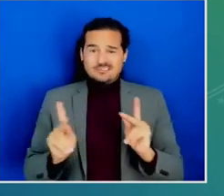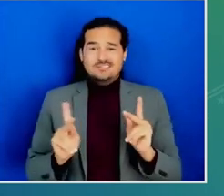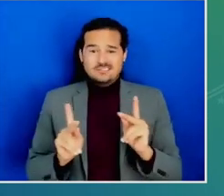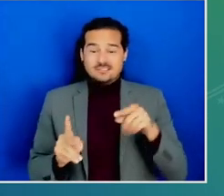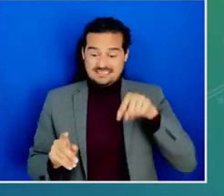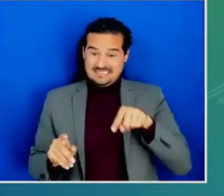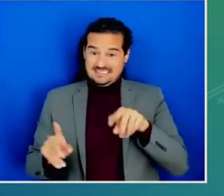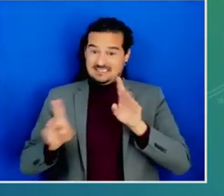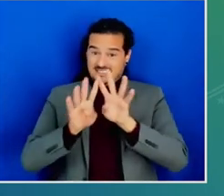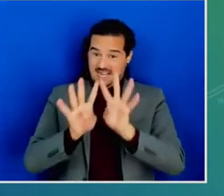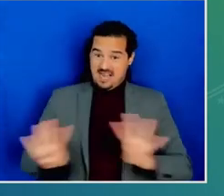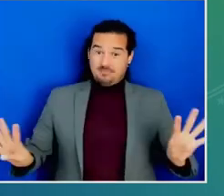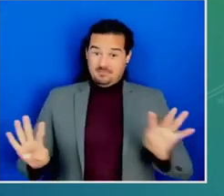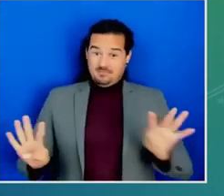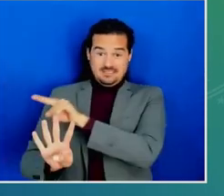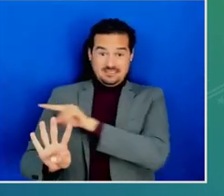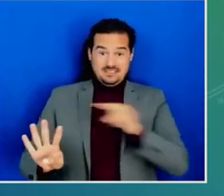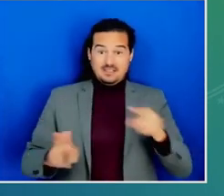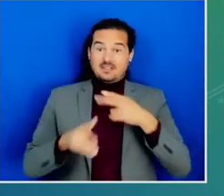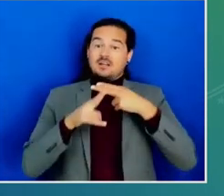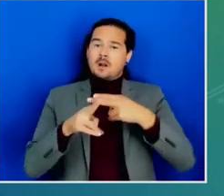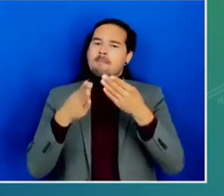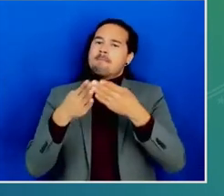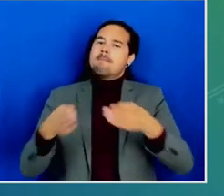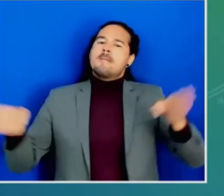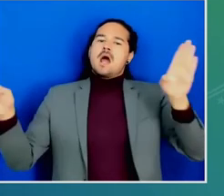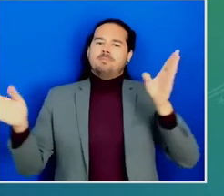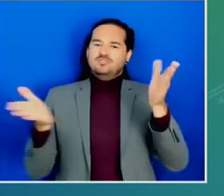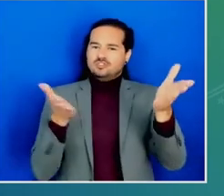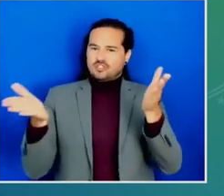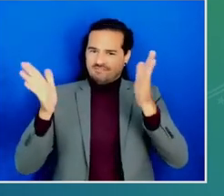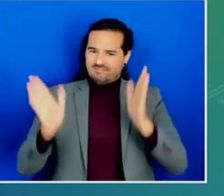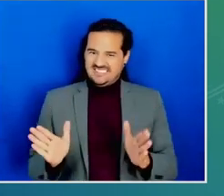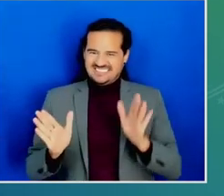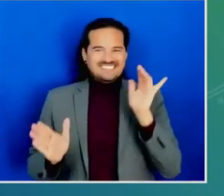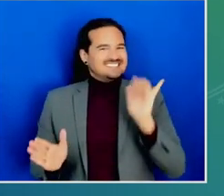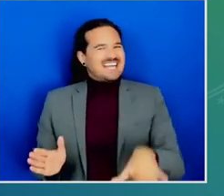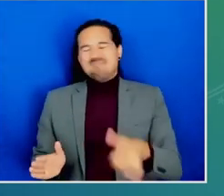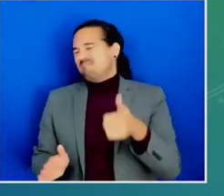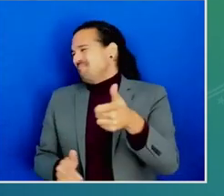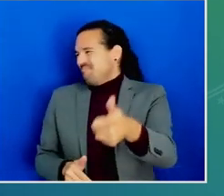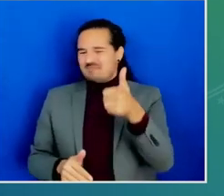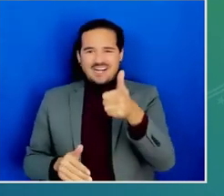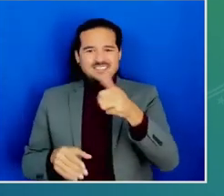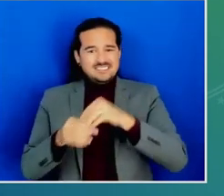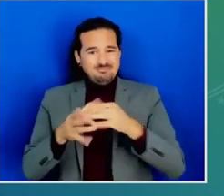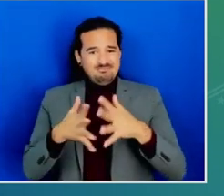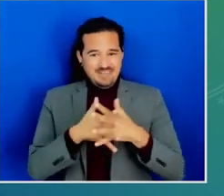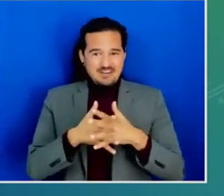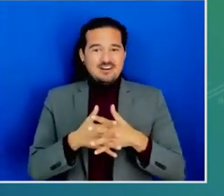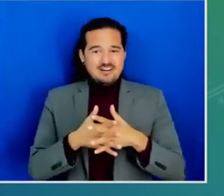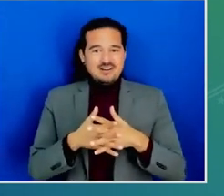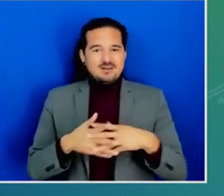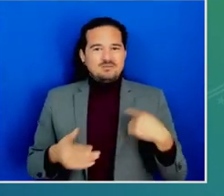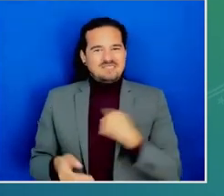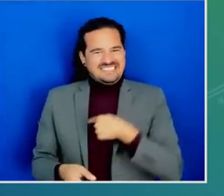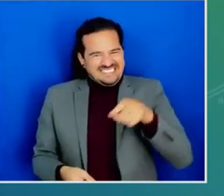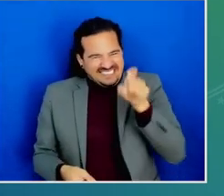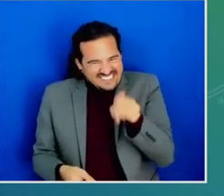America, and they are the team we need to meet this urgent challenge. In